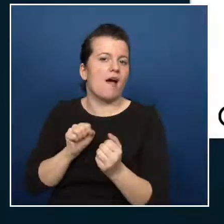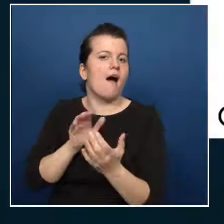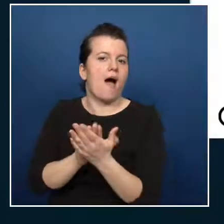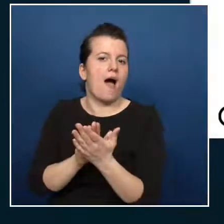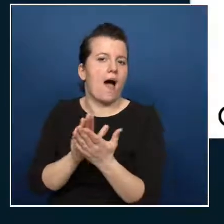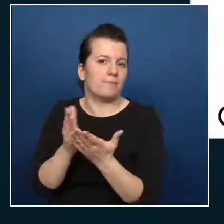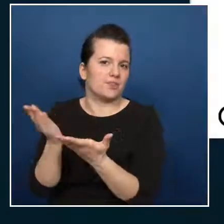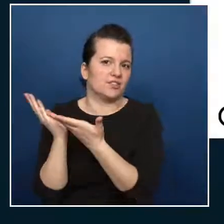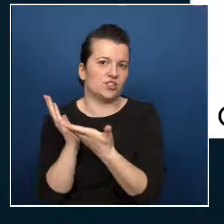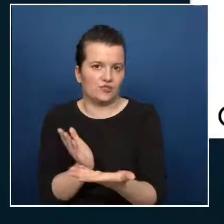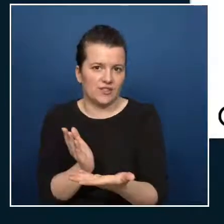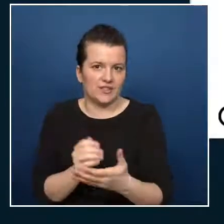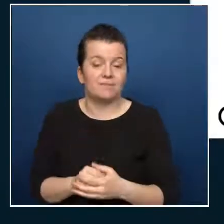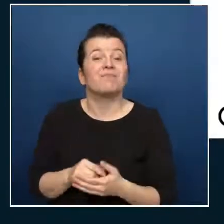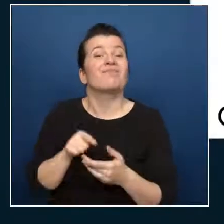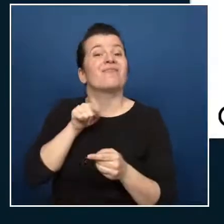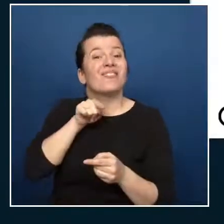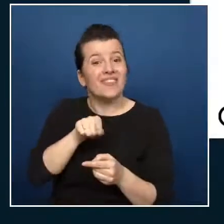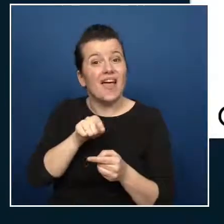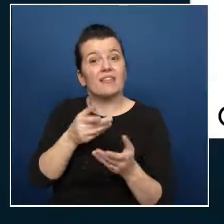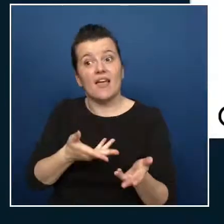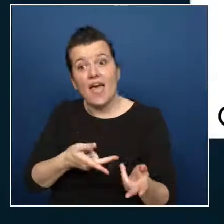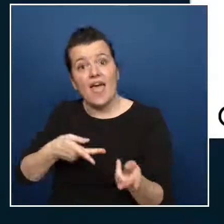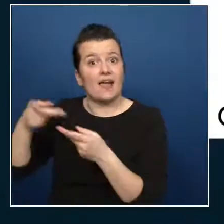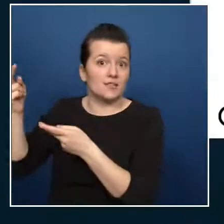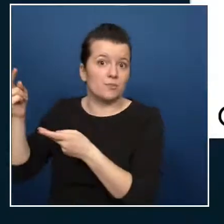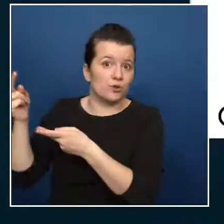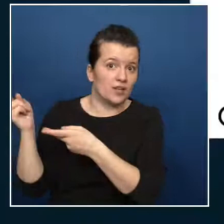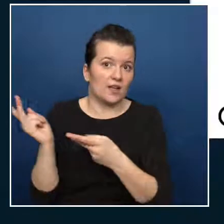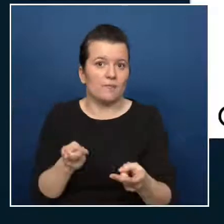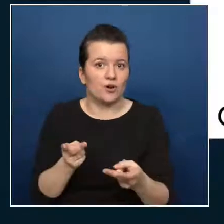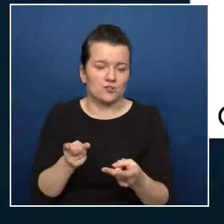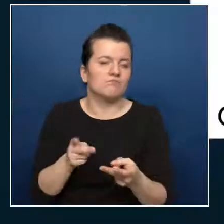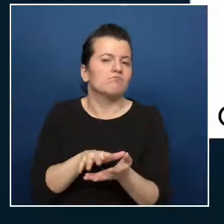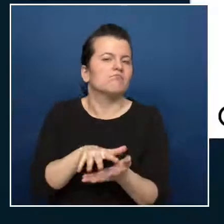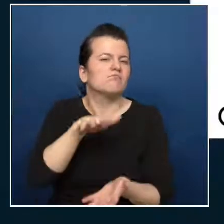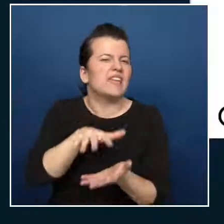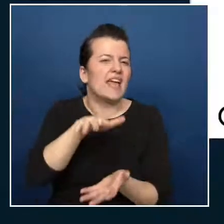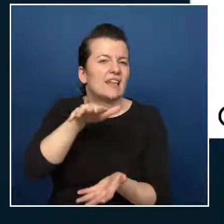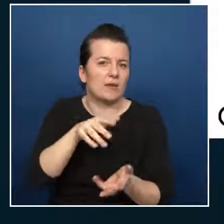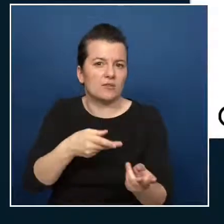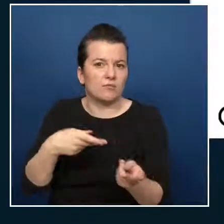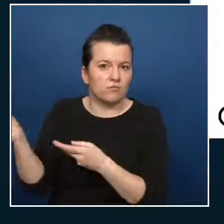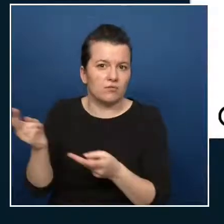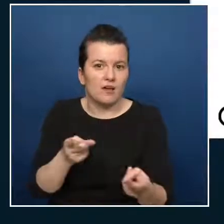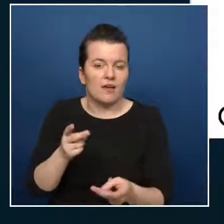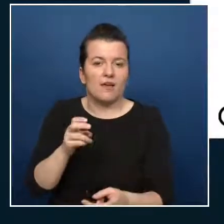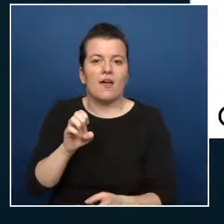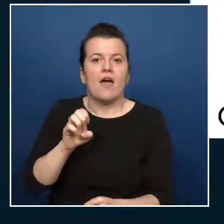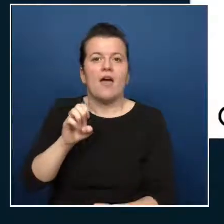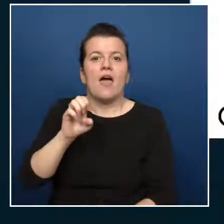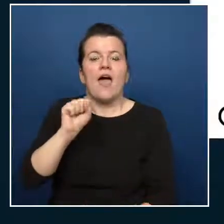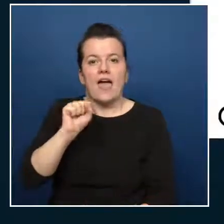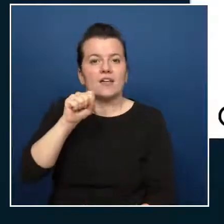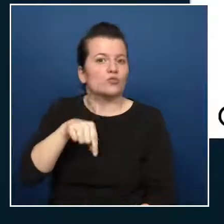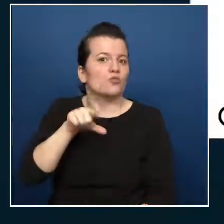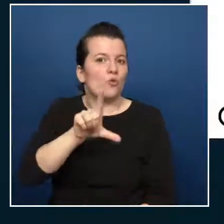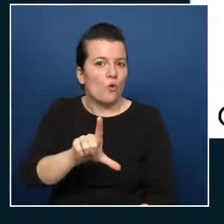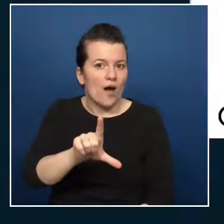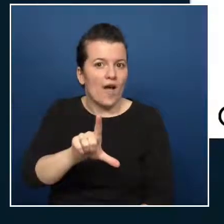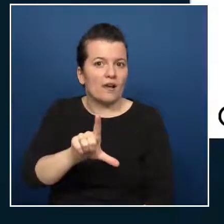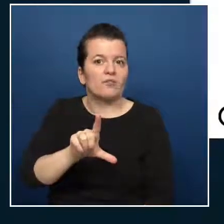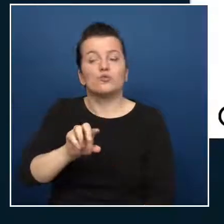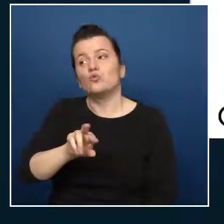to export and import the database from SQL Server to Azure SQL as a platform